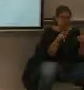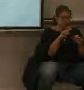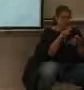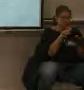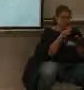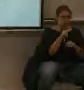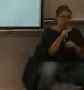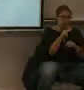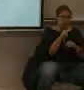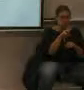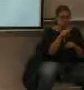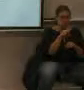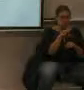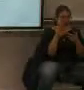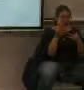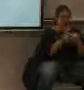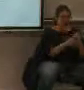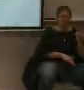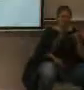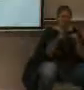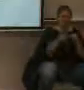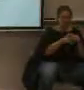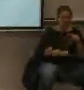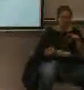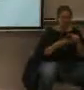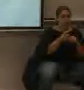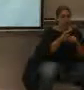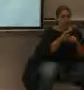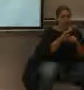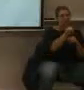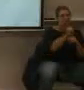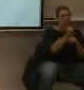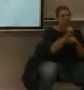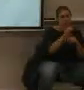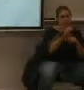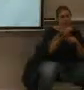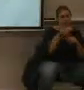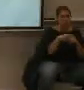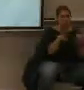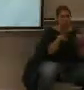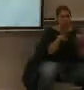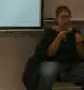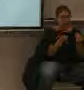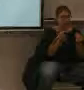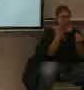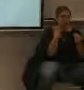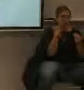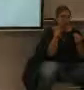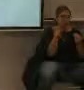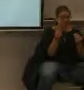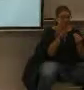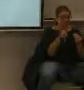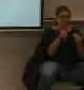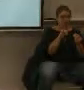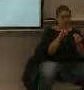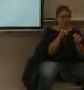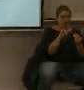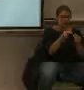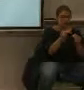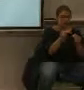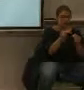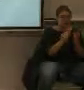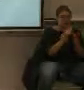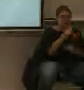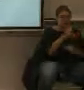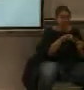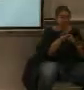all the sediment run off. You terrace cropland. You keep intact riparian vegetation around the